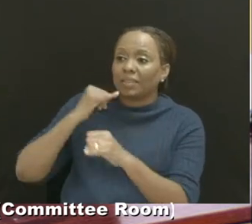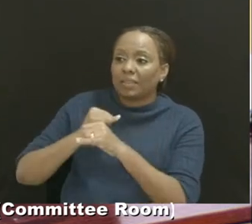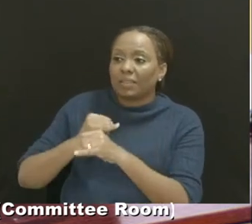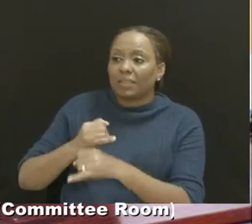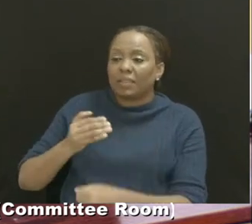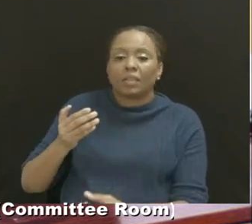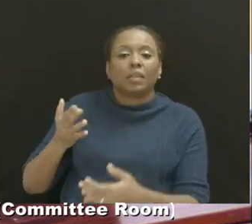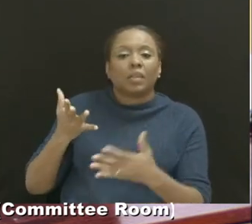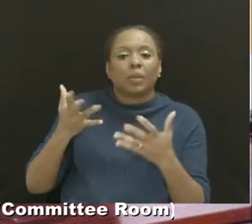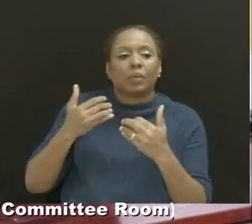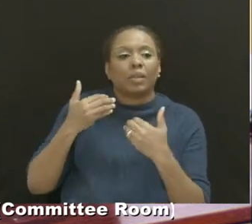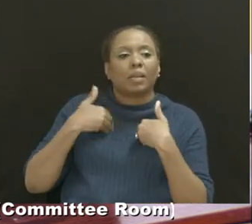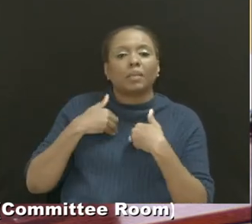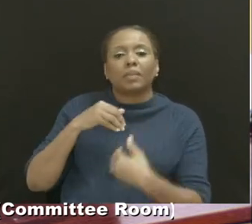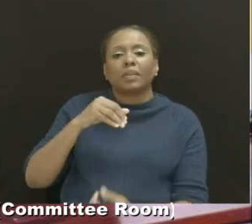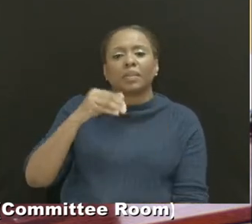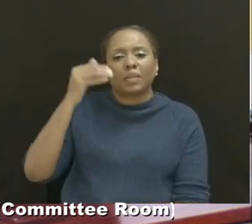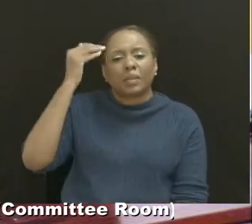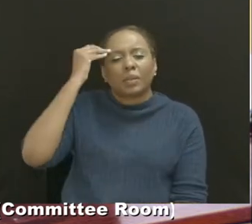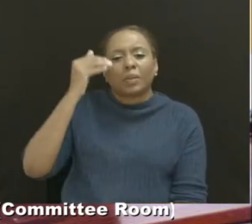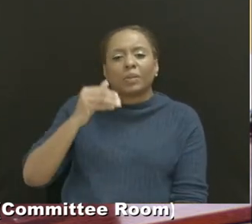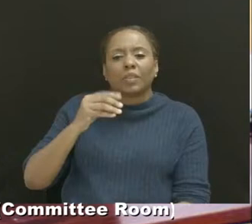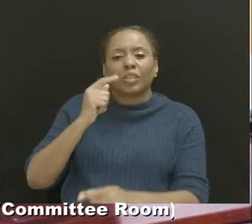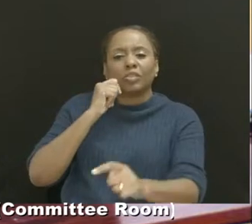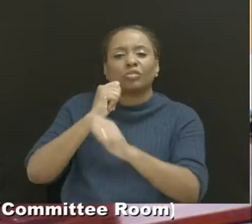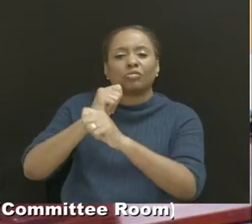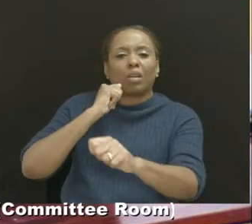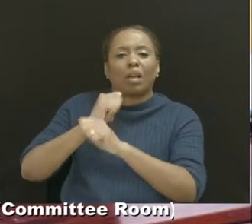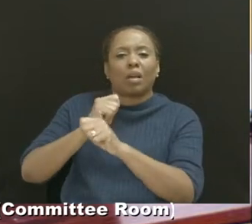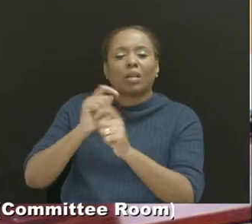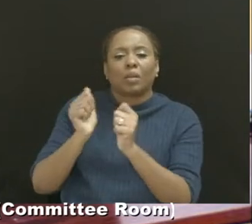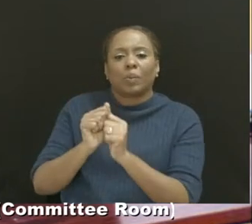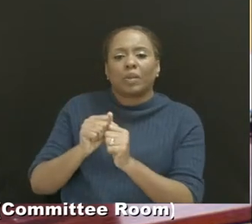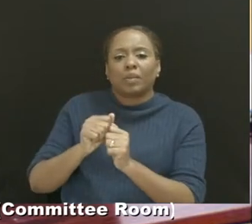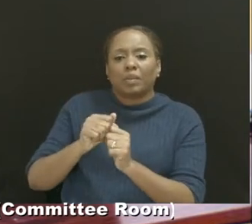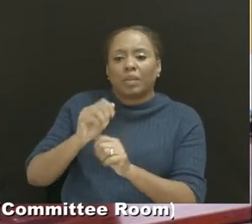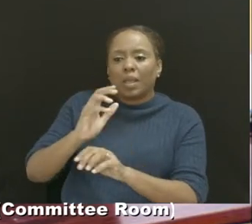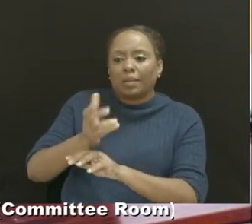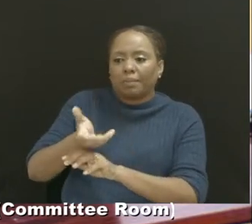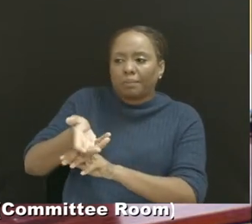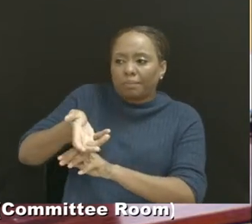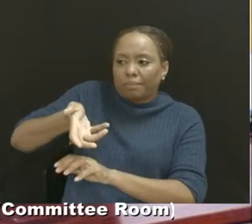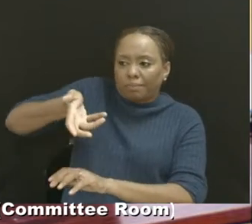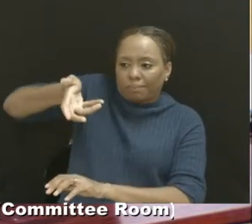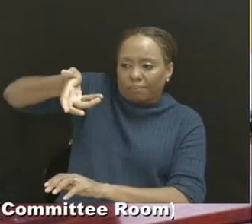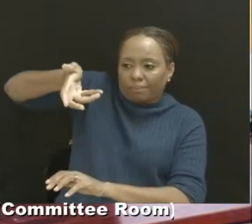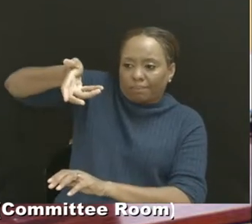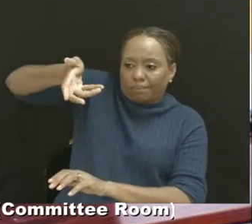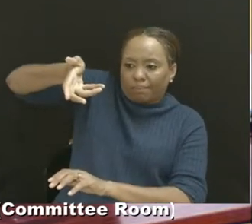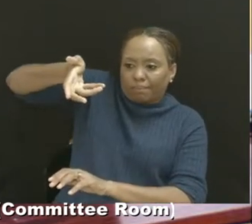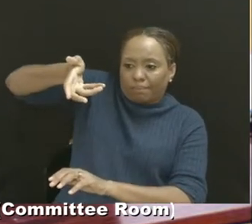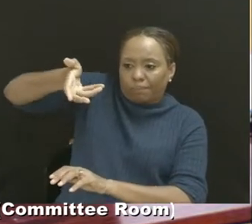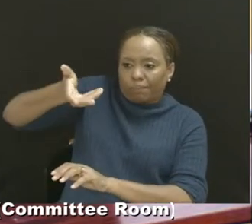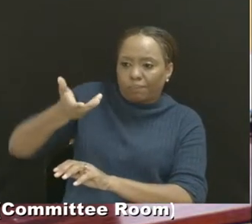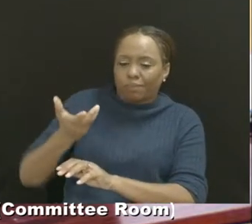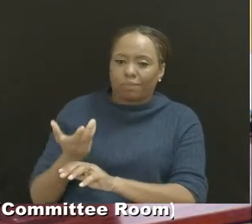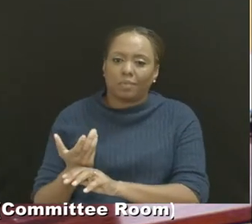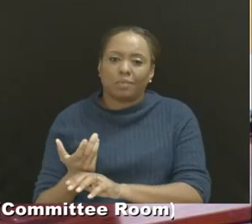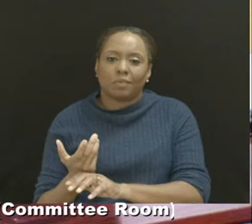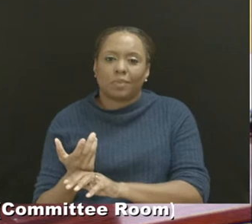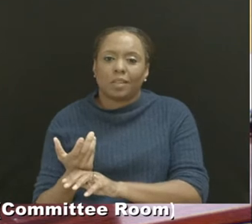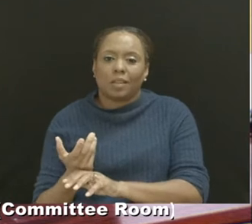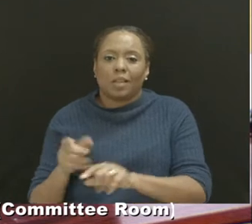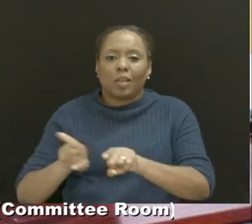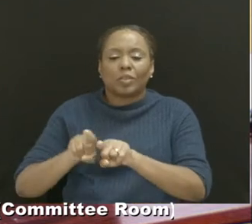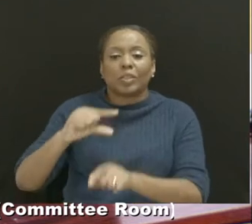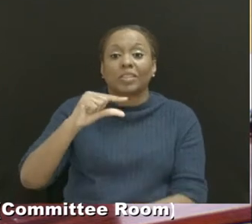the carrots and the list associated, and then to have the GPS on cans across Barbados. We are going to bring the technology and the science to